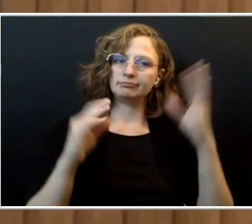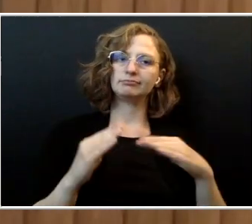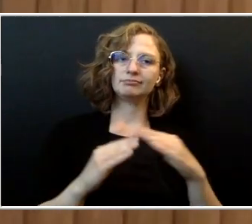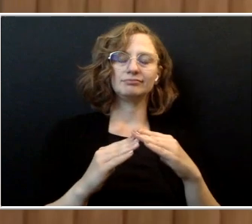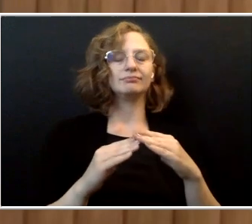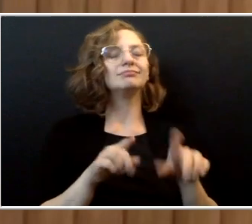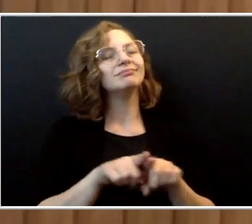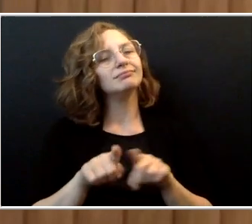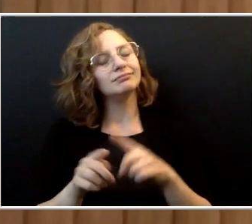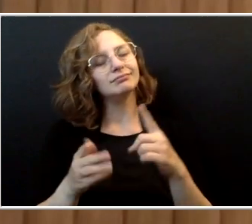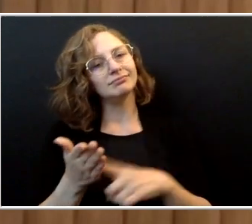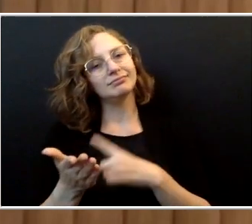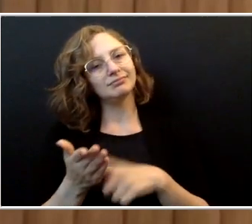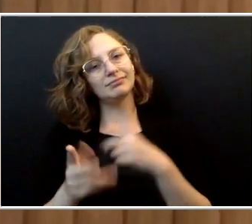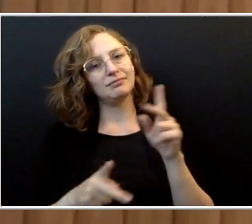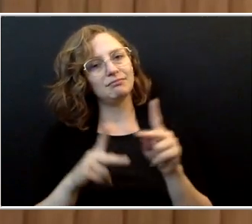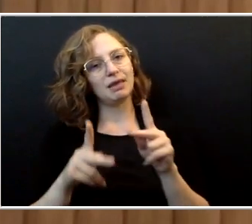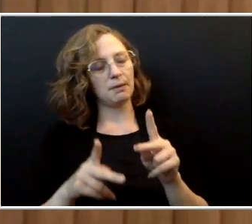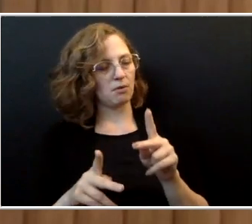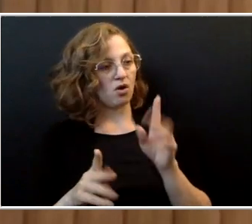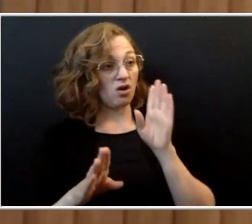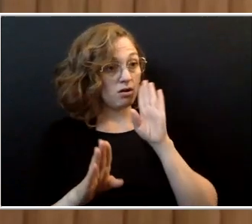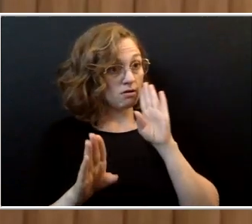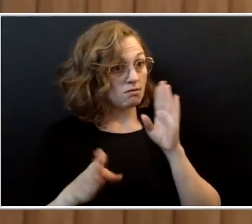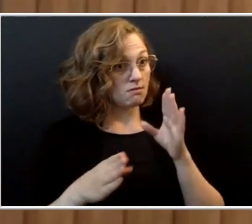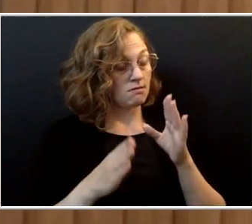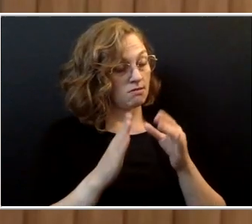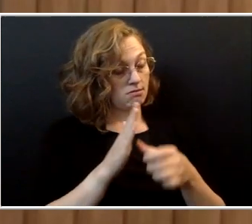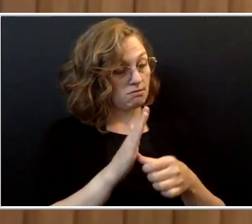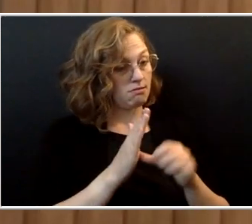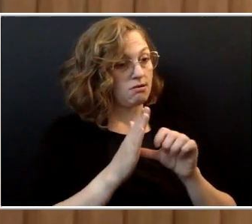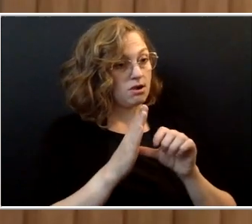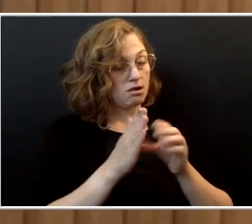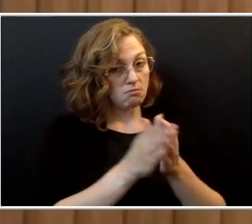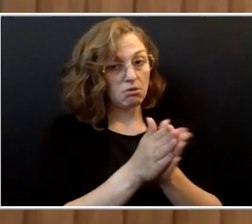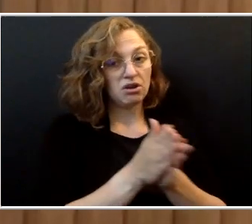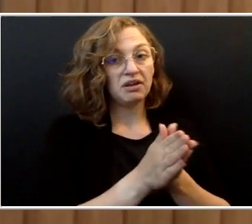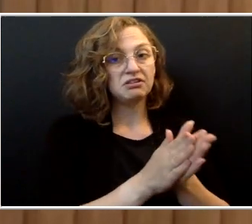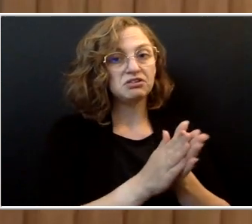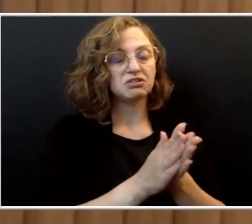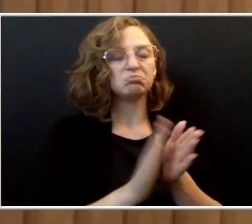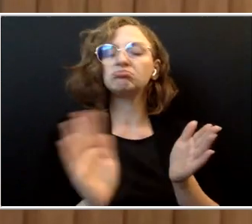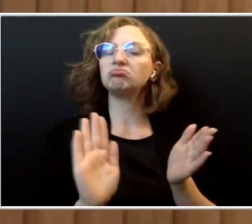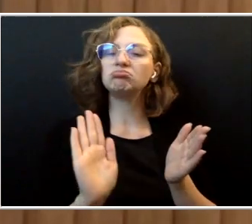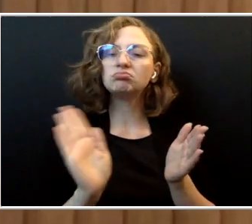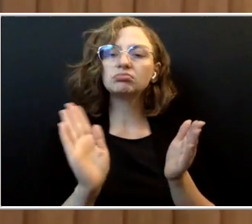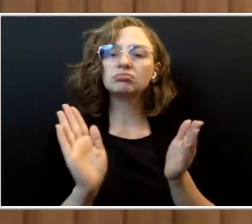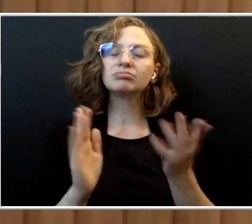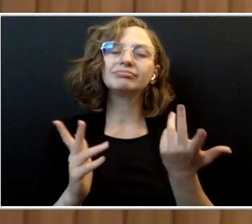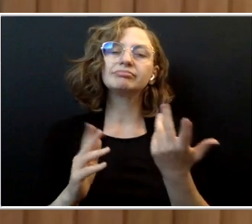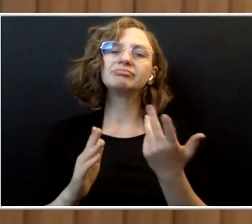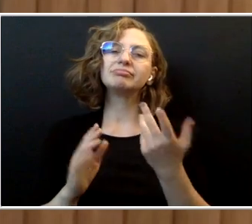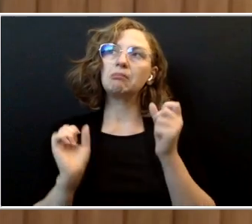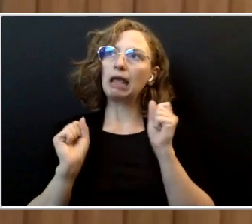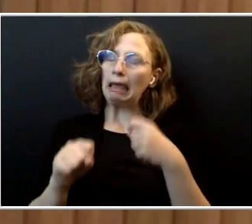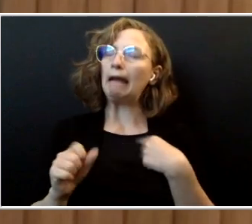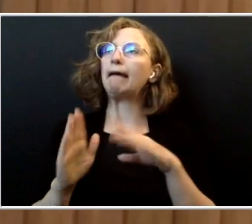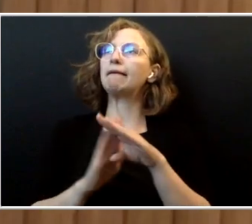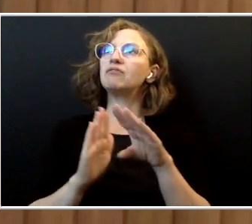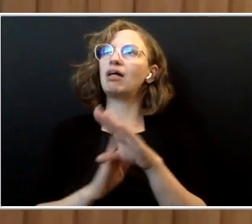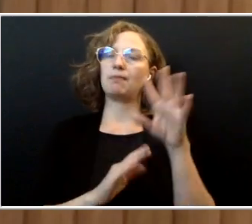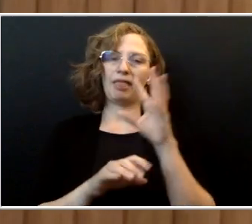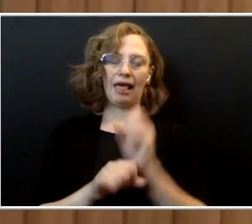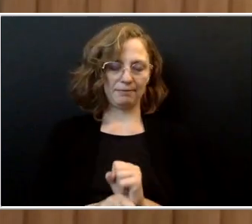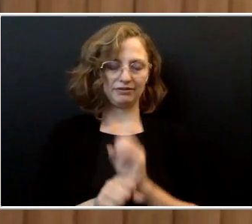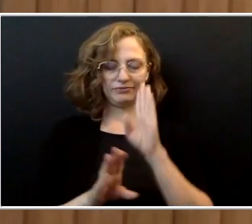to decrease focus on motivation, just like what you were talking about earlier, and say, can we just get into the habit? Can we be focused more on the activity, knowing